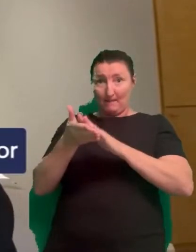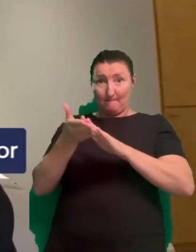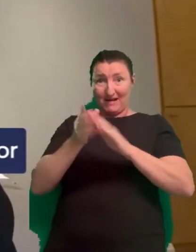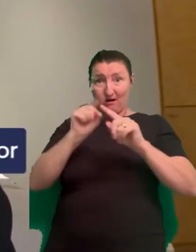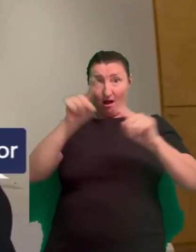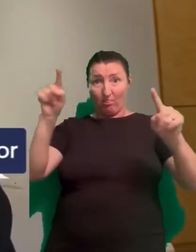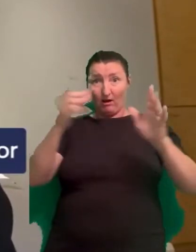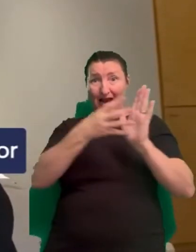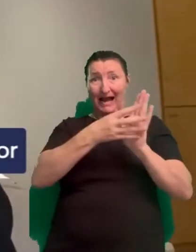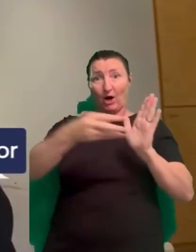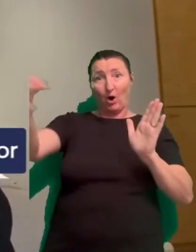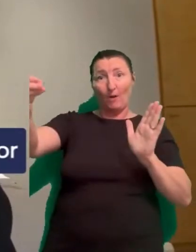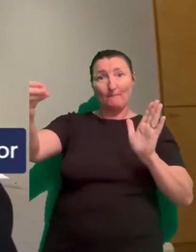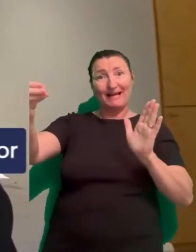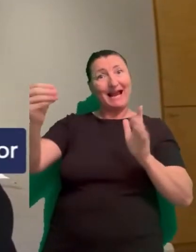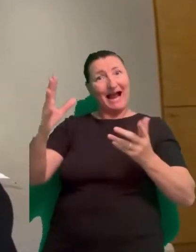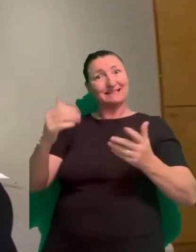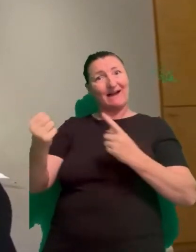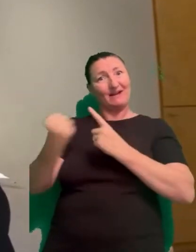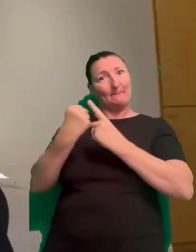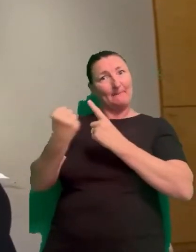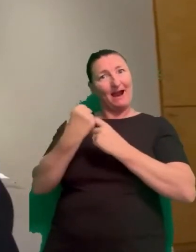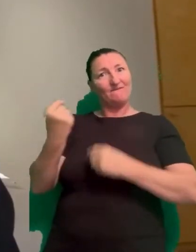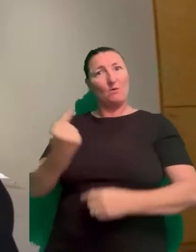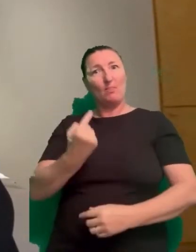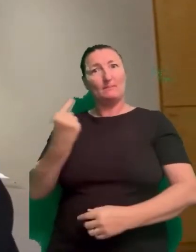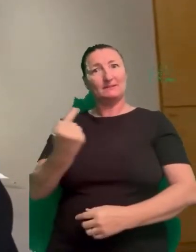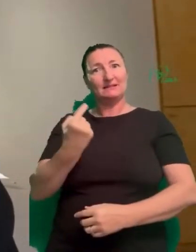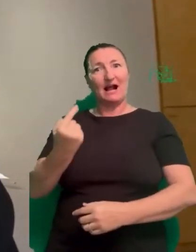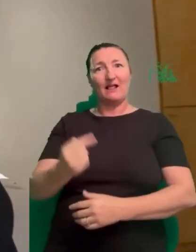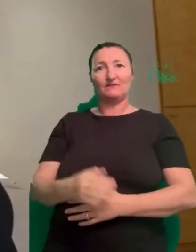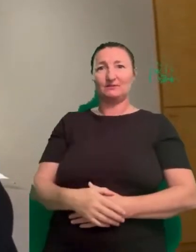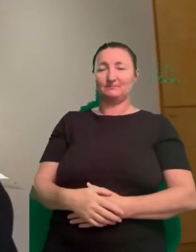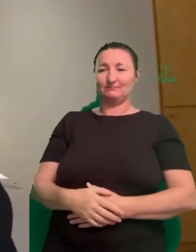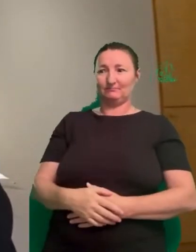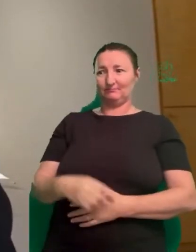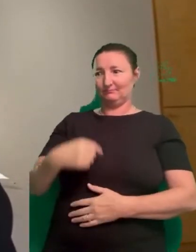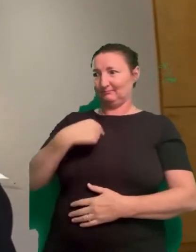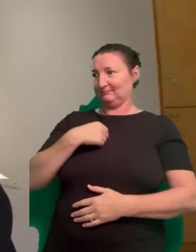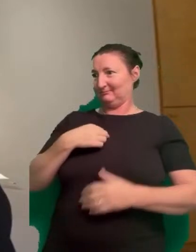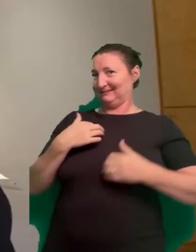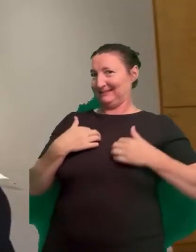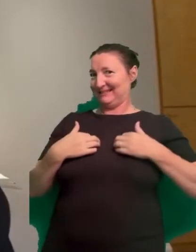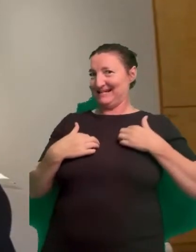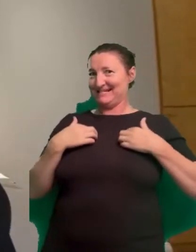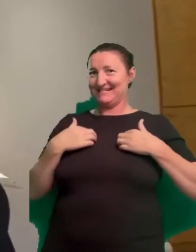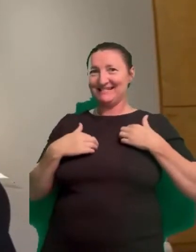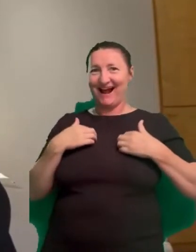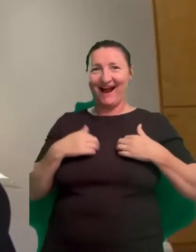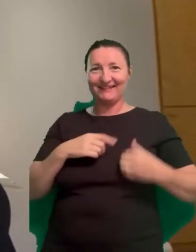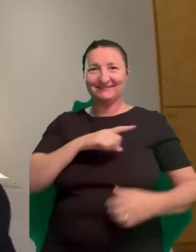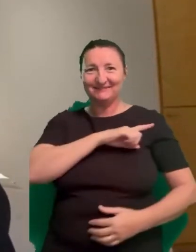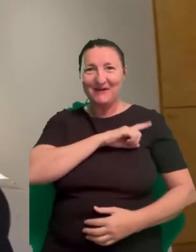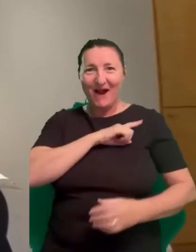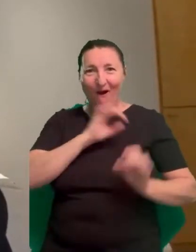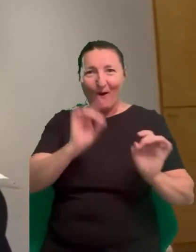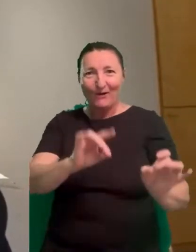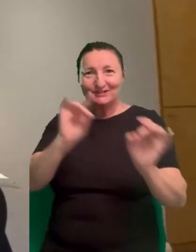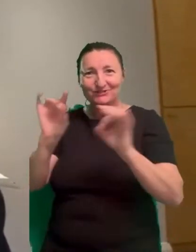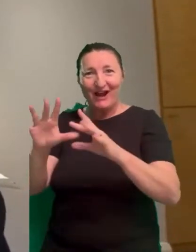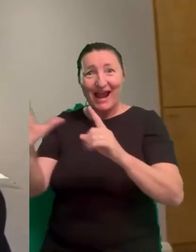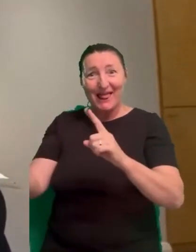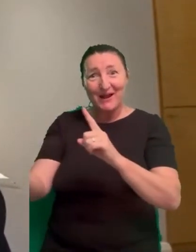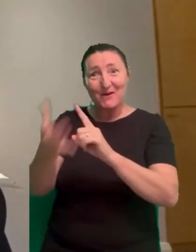replicate your hacks and then create impact for themselves? I have the very exciting announcement today to say that Australia, for the first time,